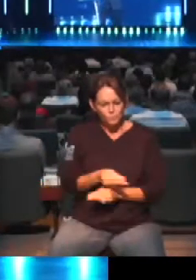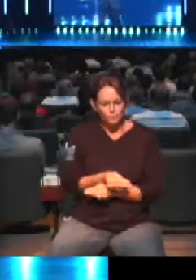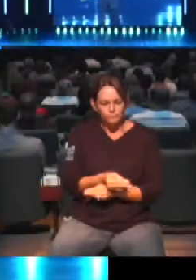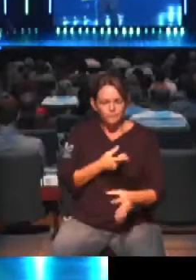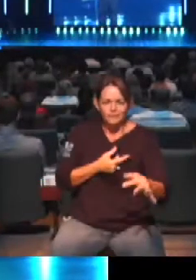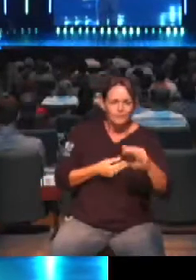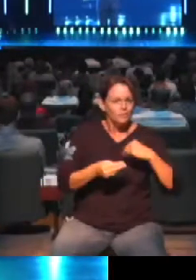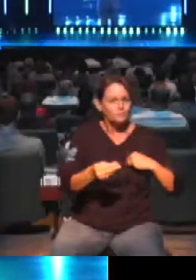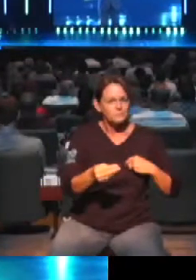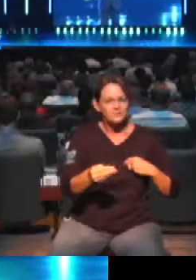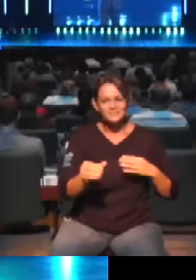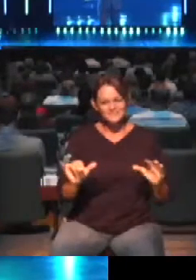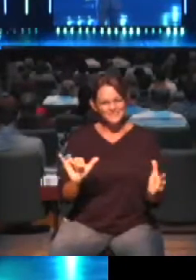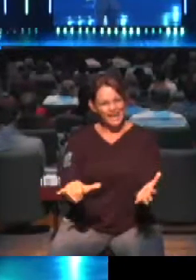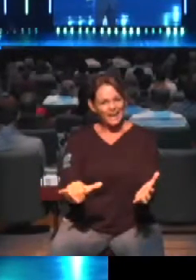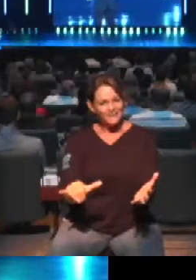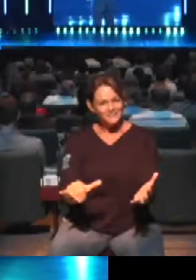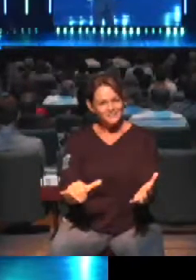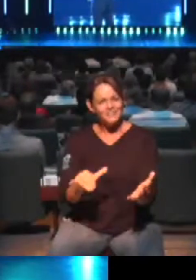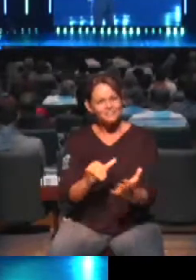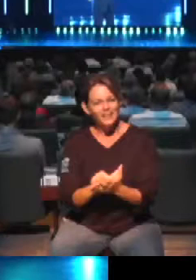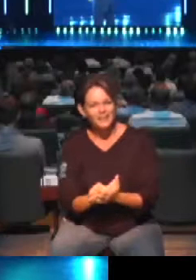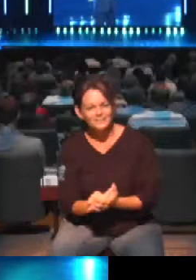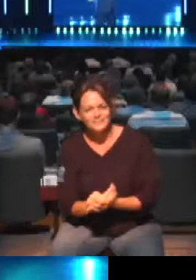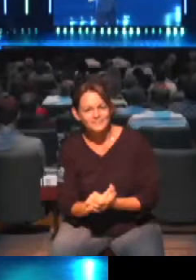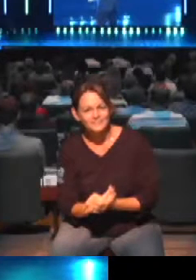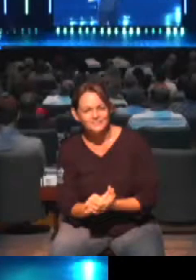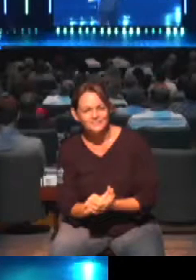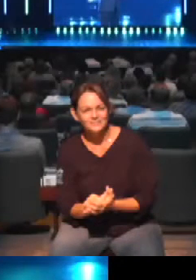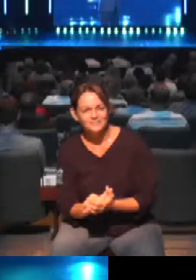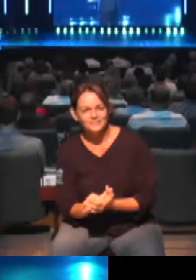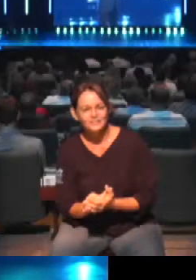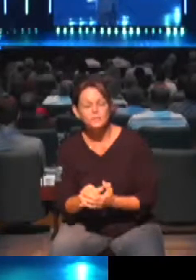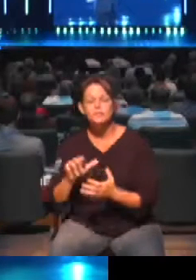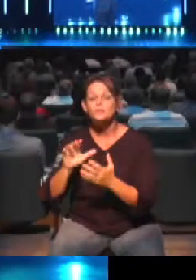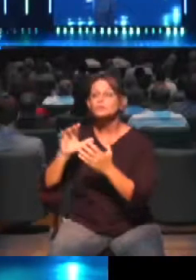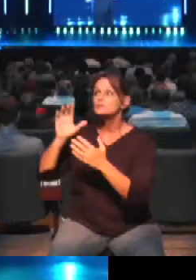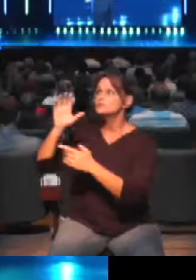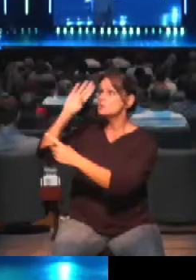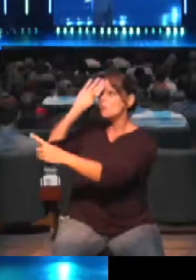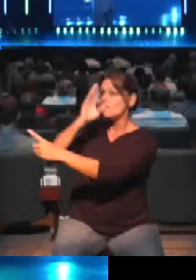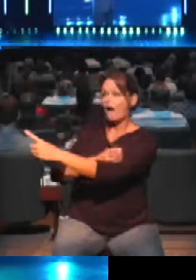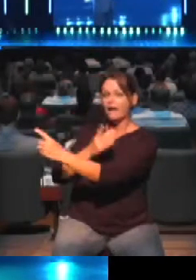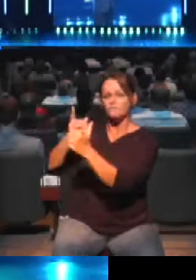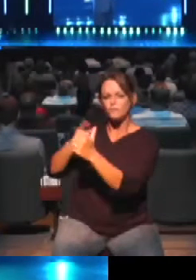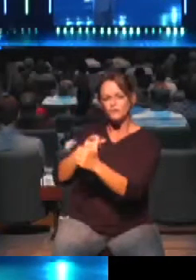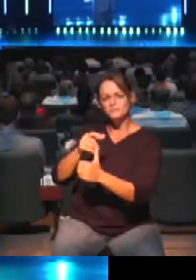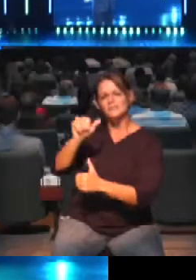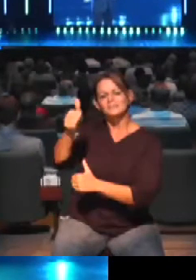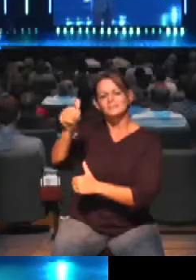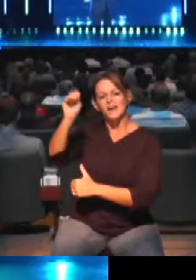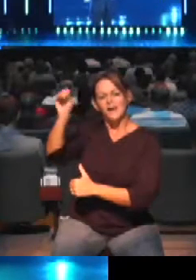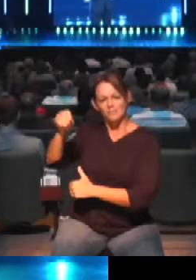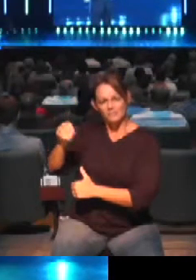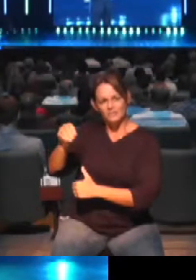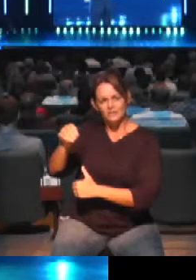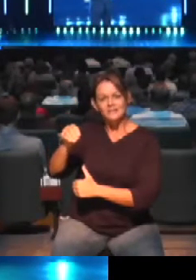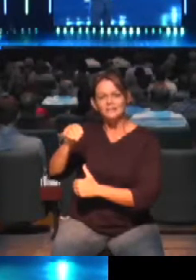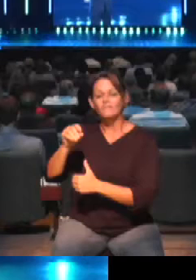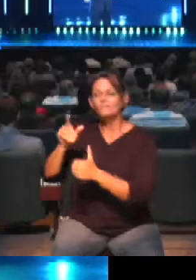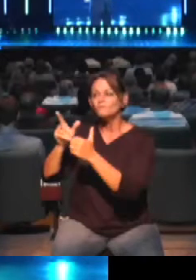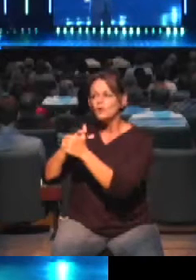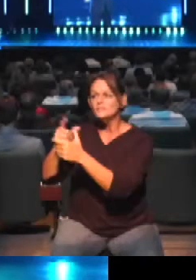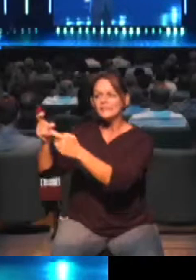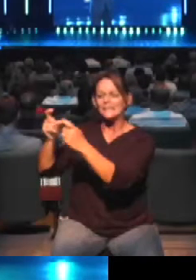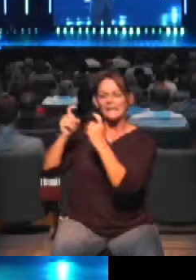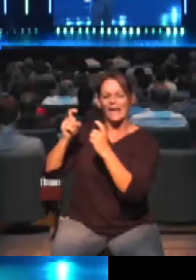just, it's a principle, it's simple. Next week we're going to talk about how God calls it an ordinary principle for the